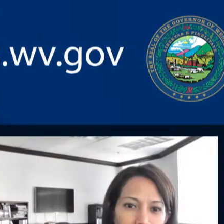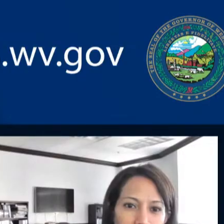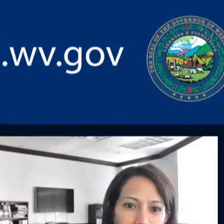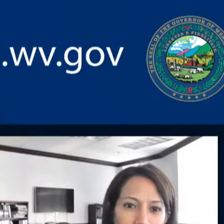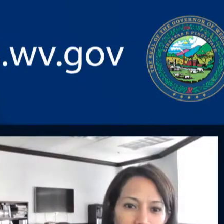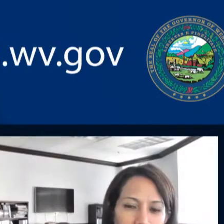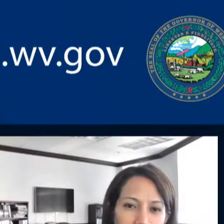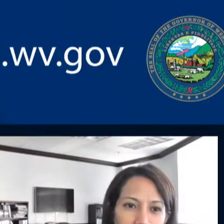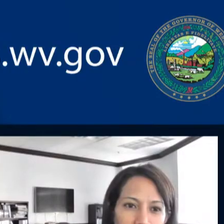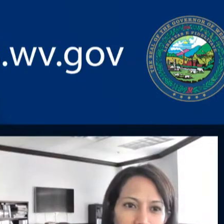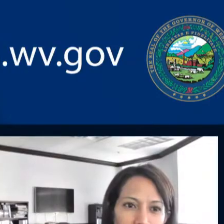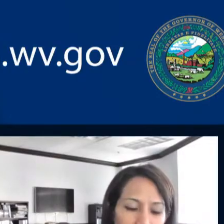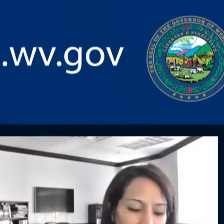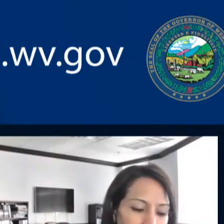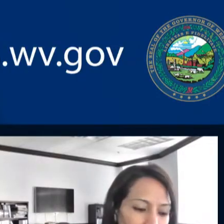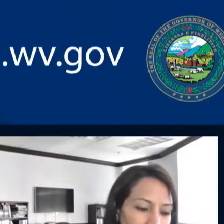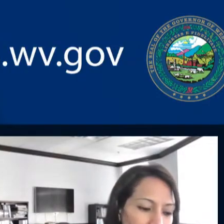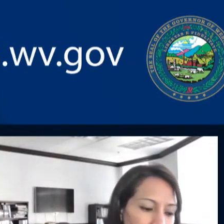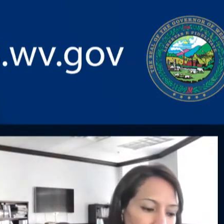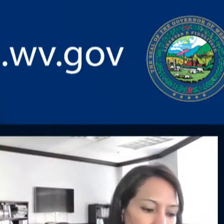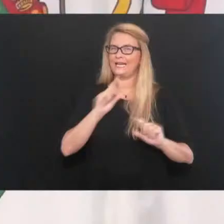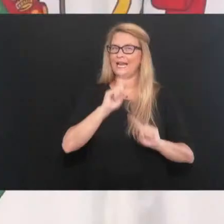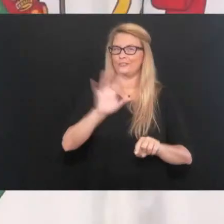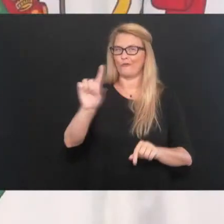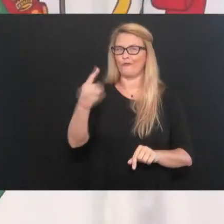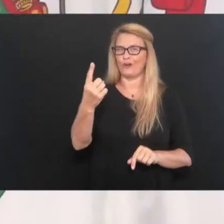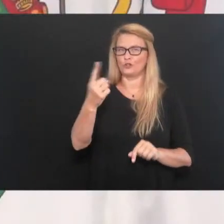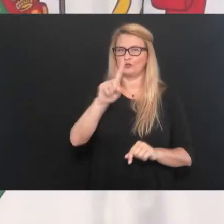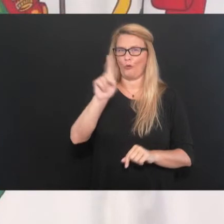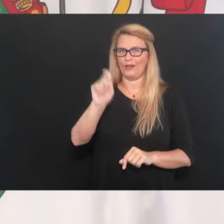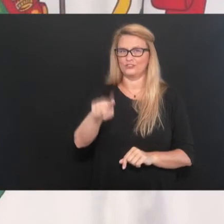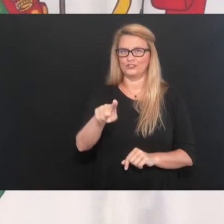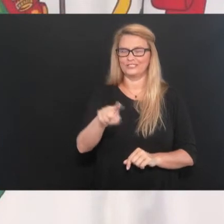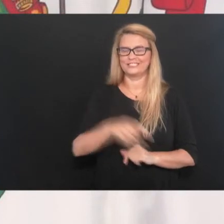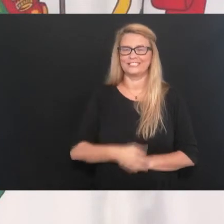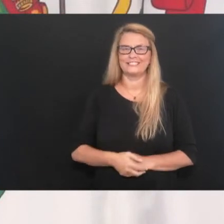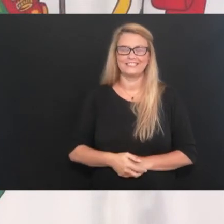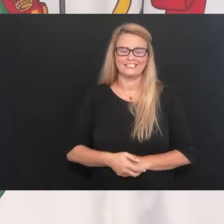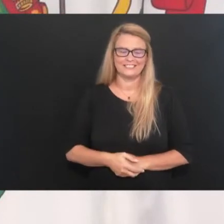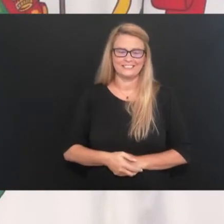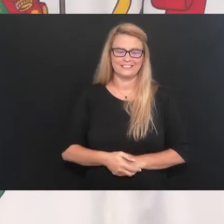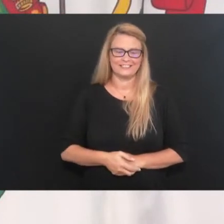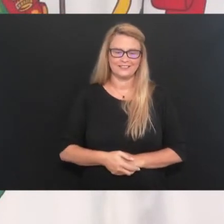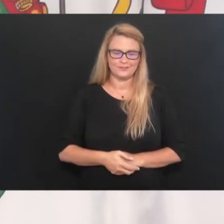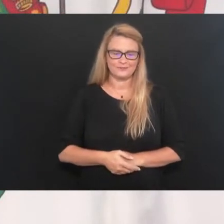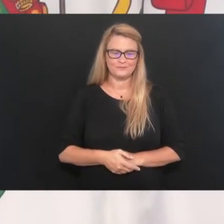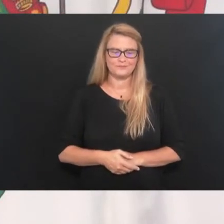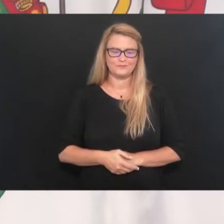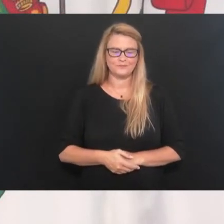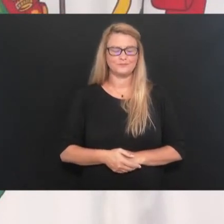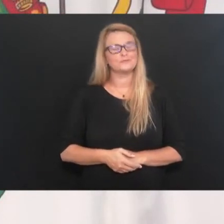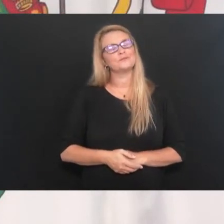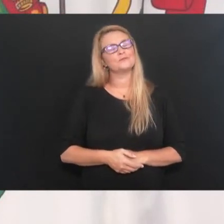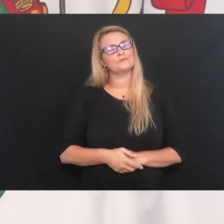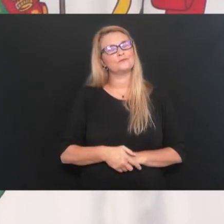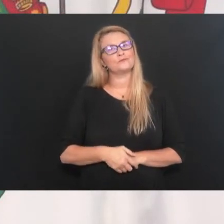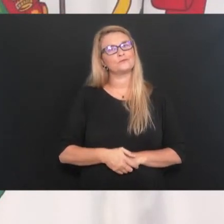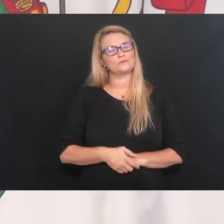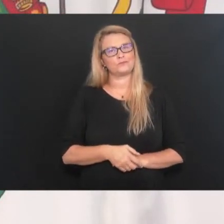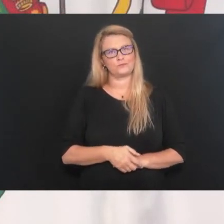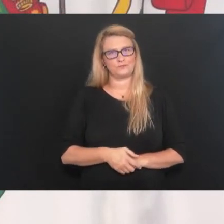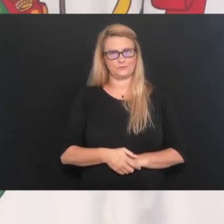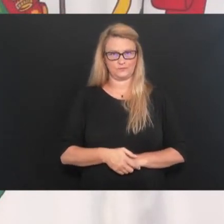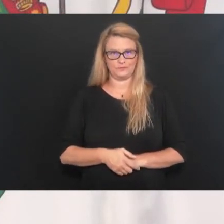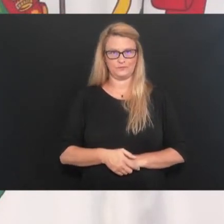David, let me do the first half, because this is the half that's probably